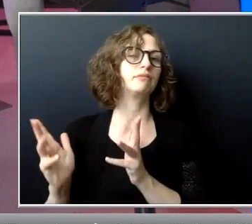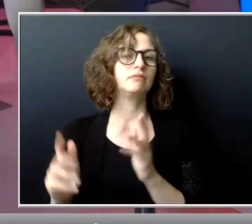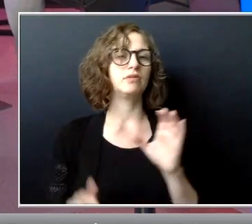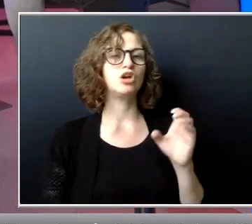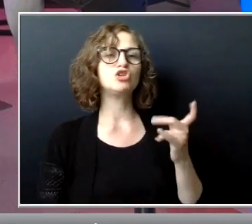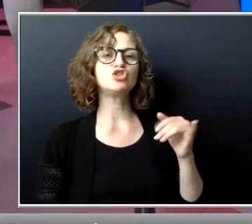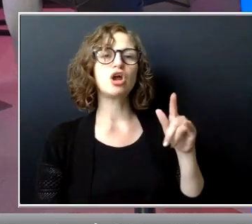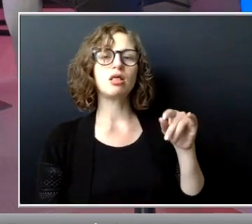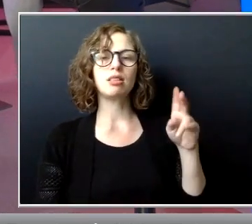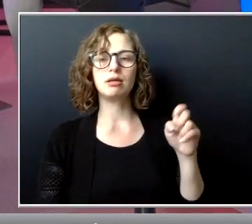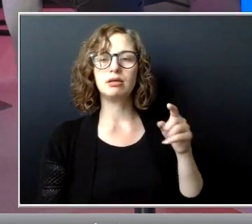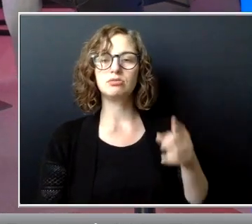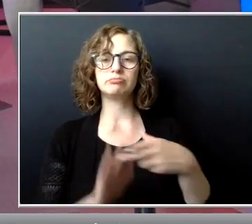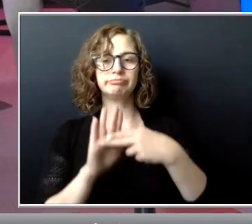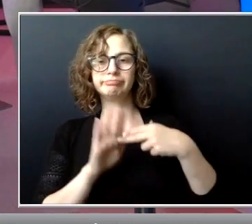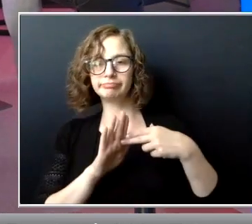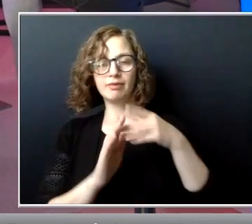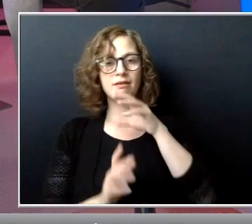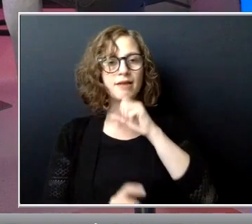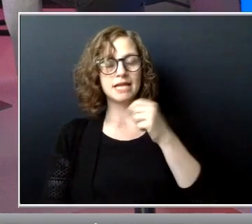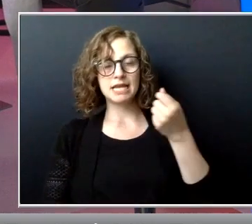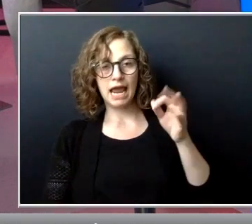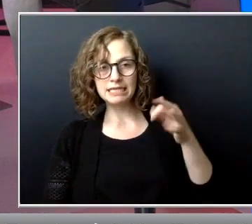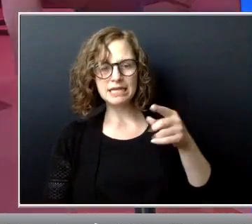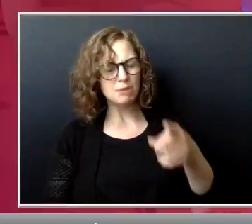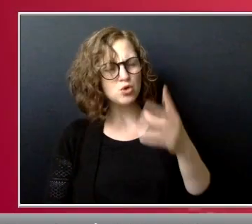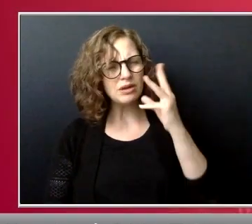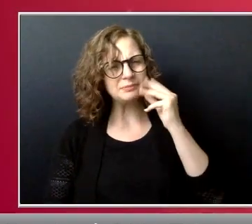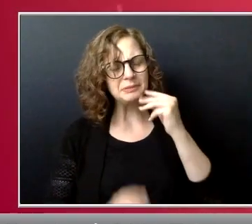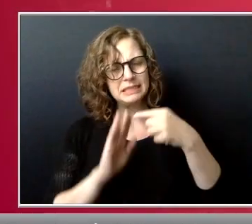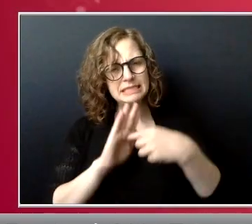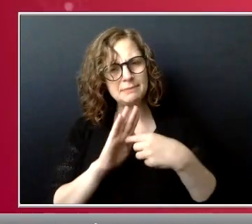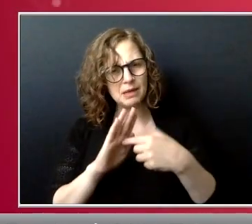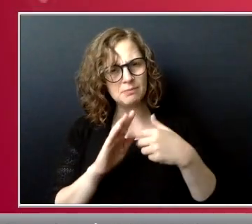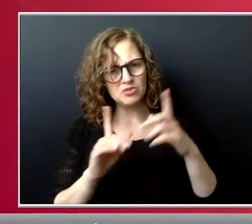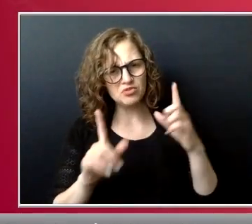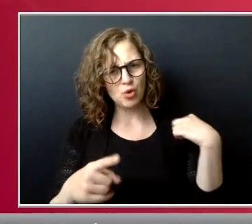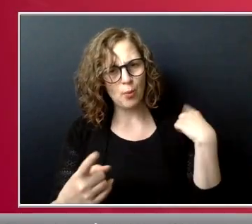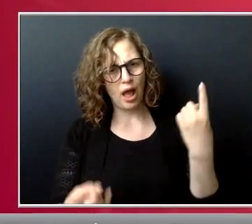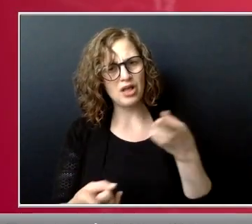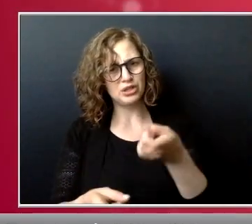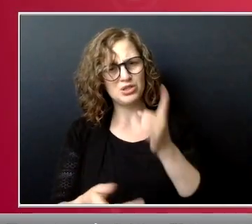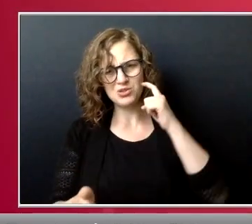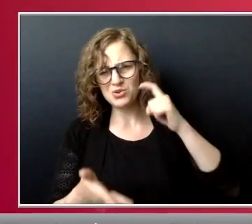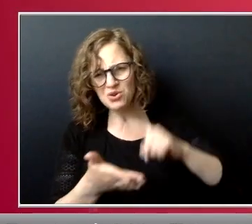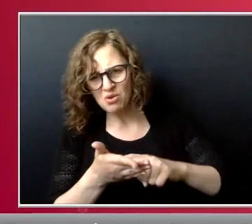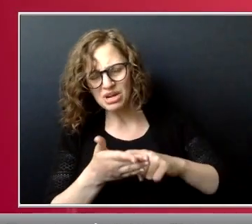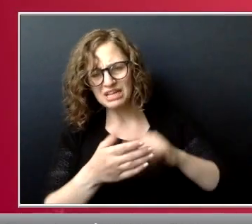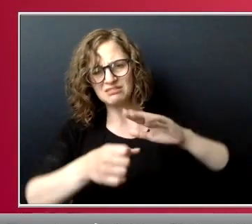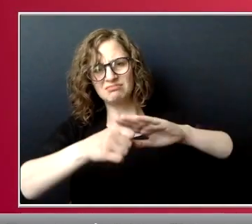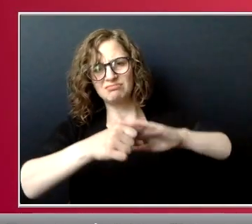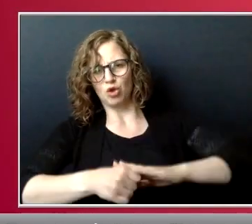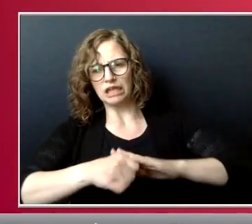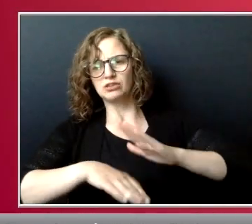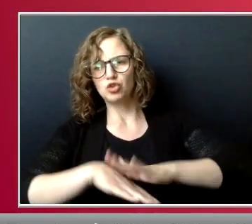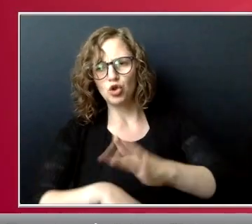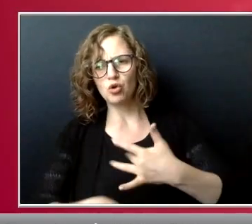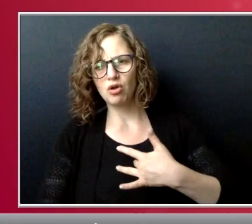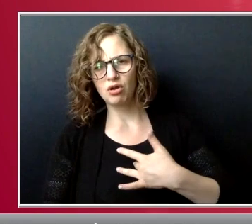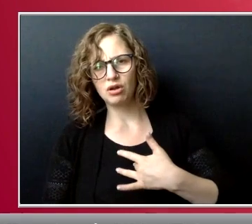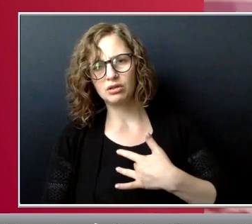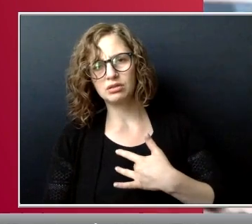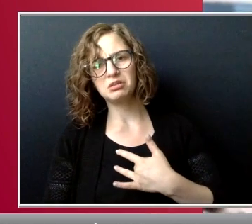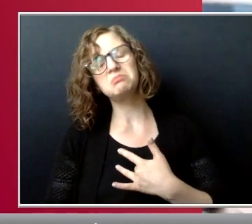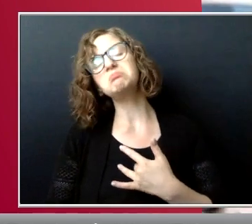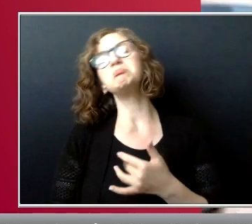a while. Were you then feeling stress on your heart? Did you have any noticeable effects to your heart? Not that I'm aware